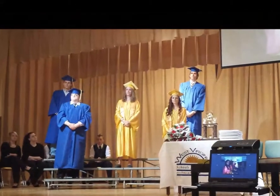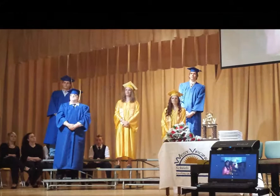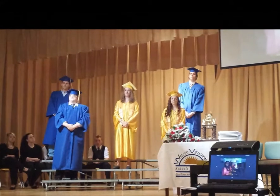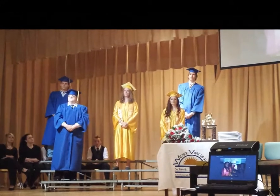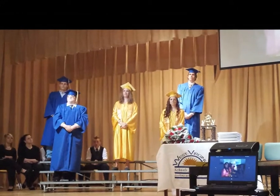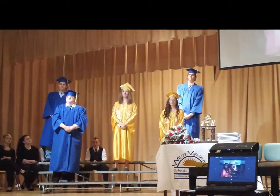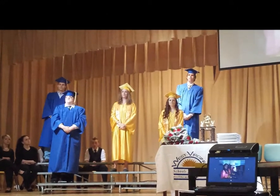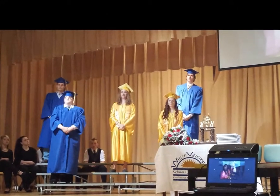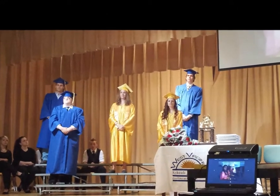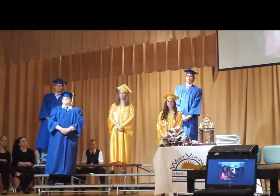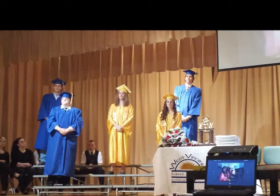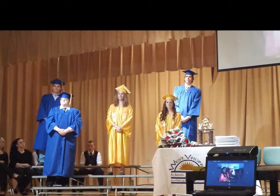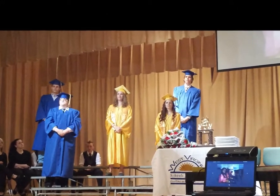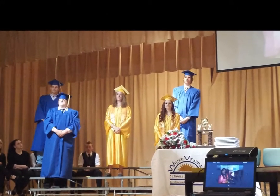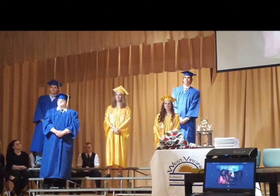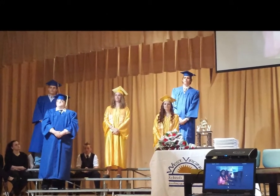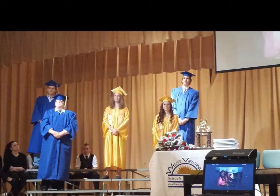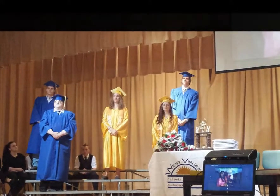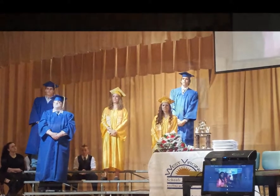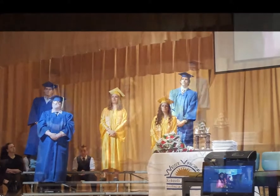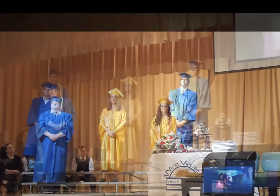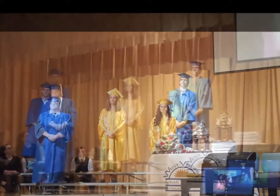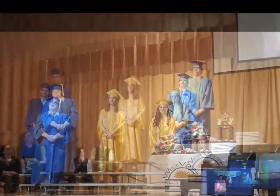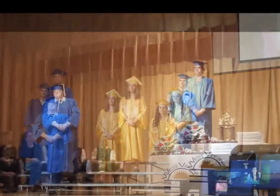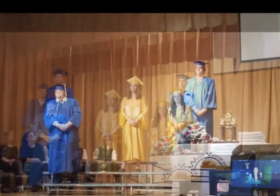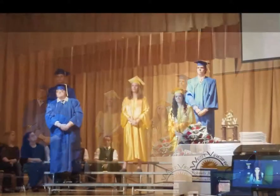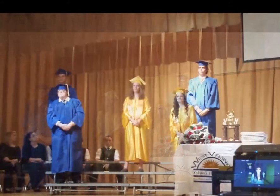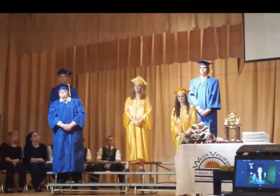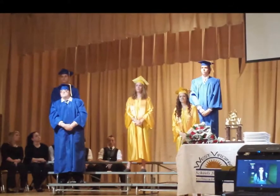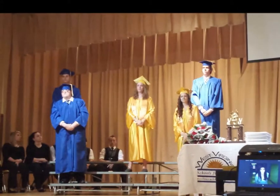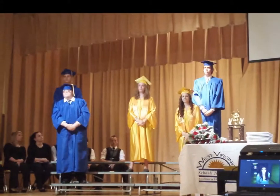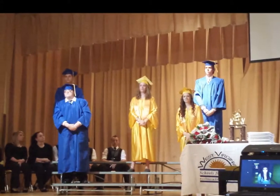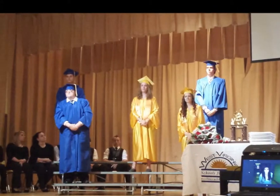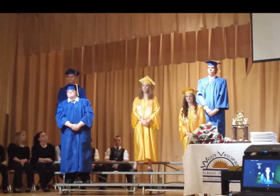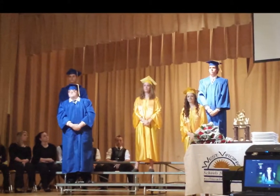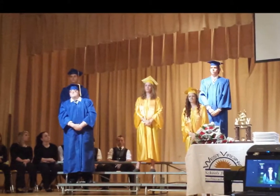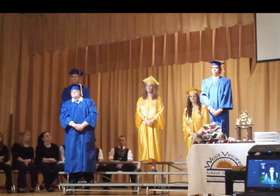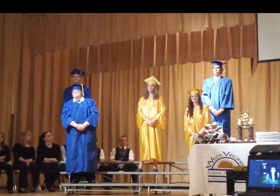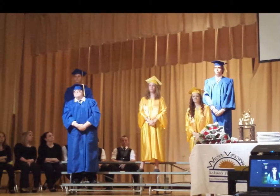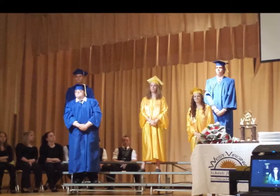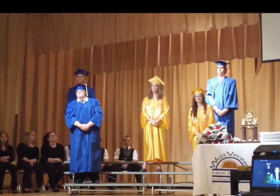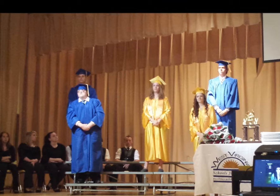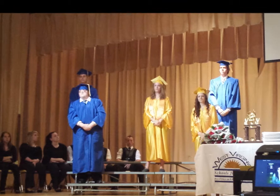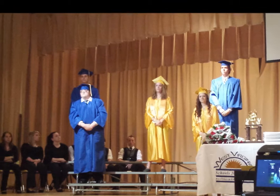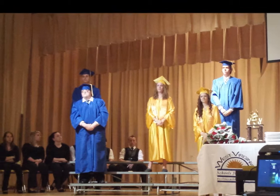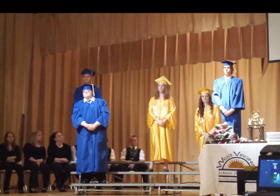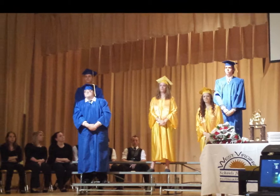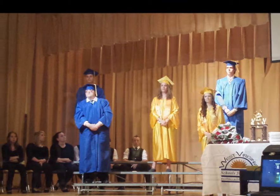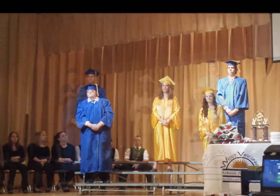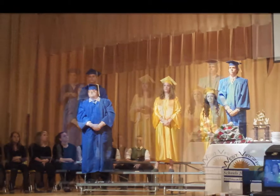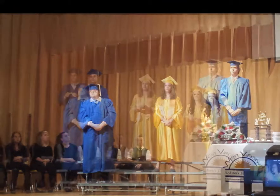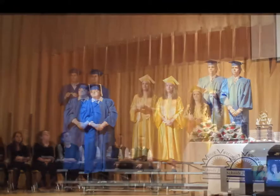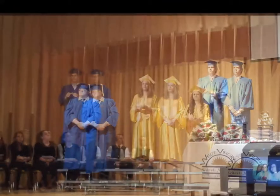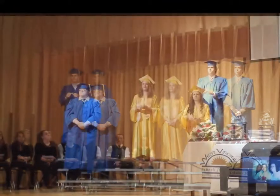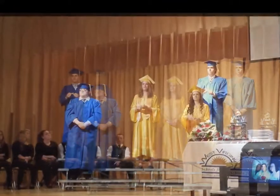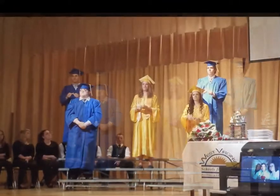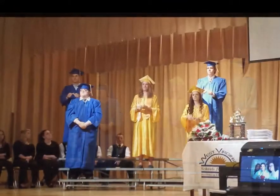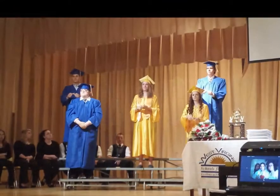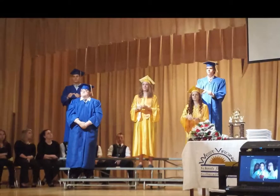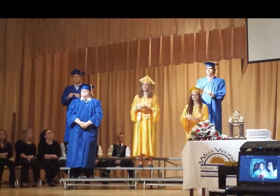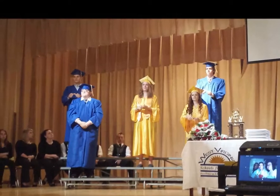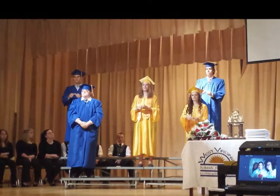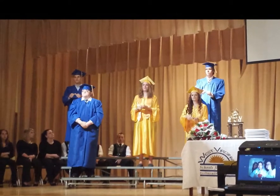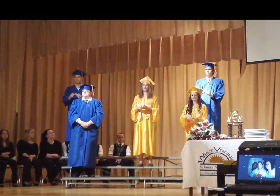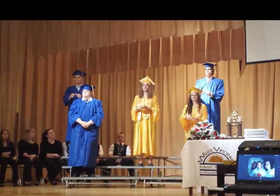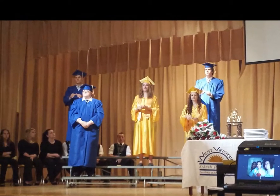Sky Whenever You Remember I'll Be There Remember How We Reached That Dream